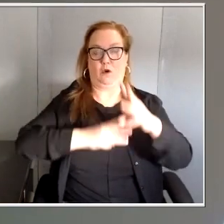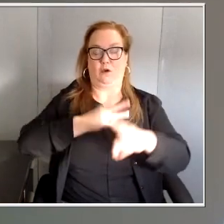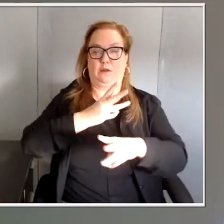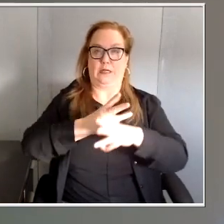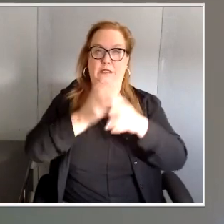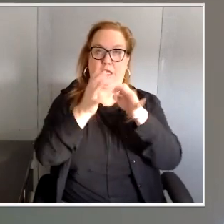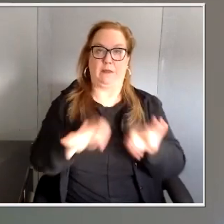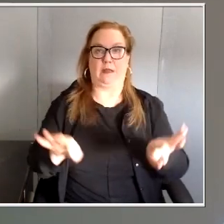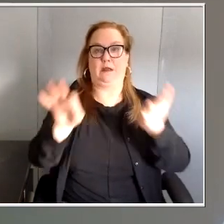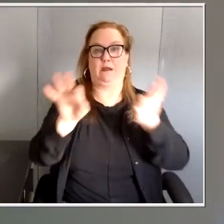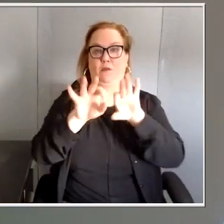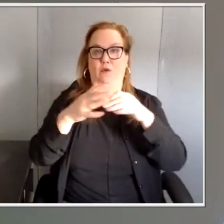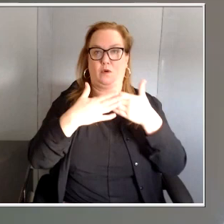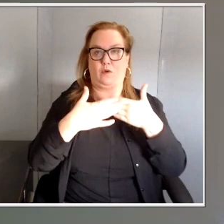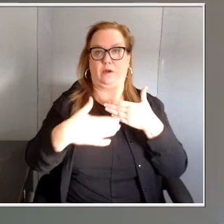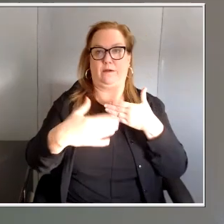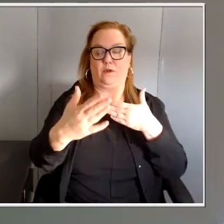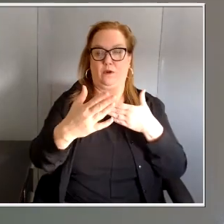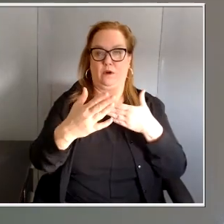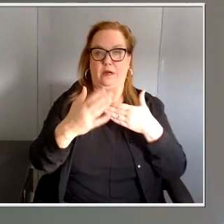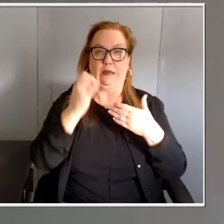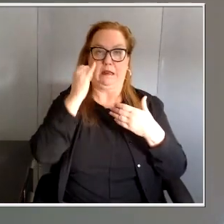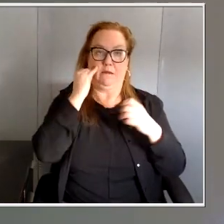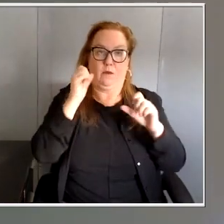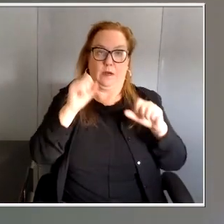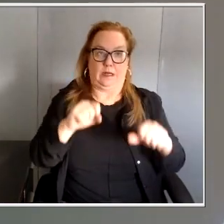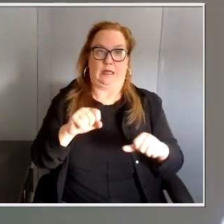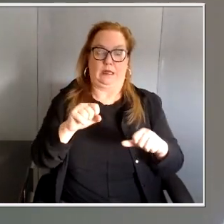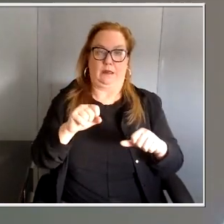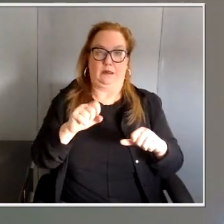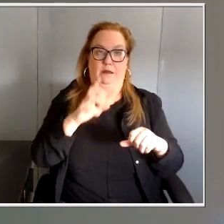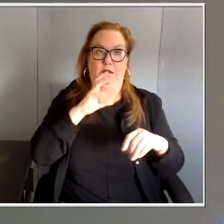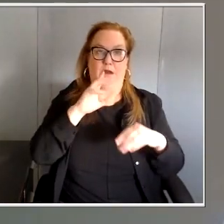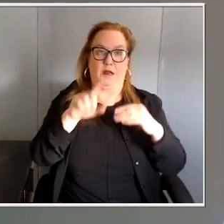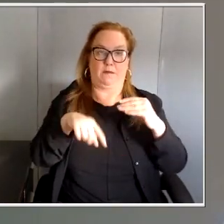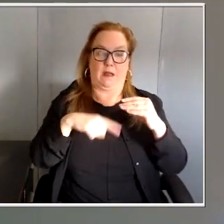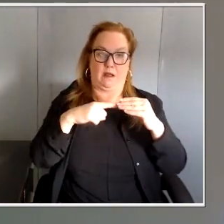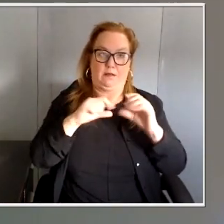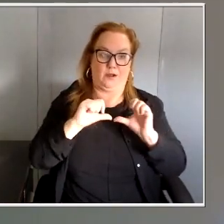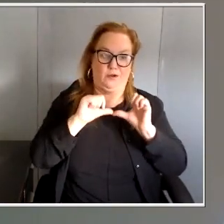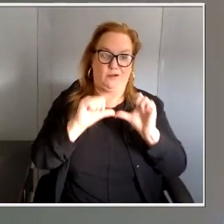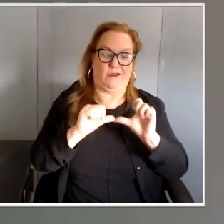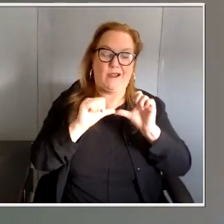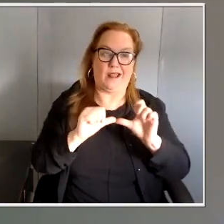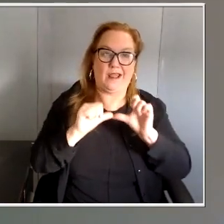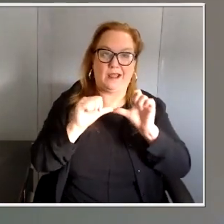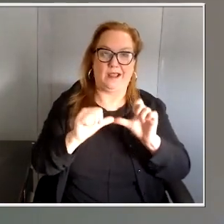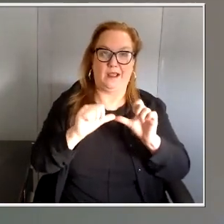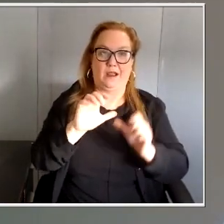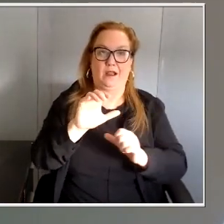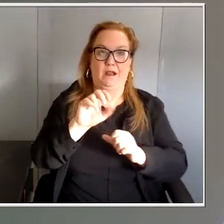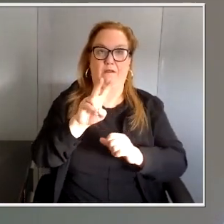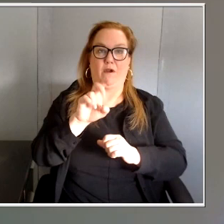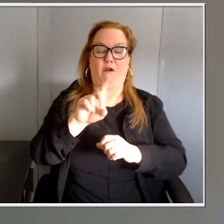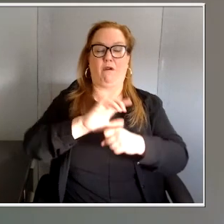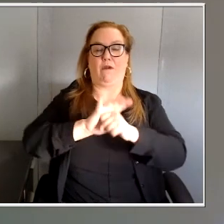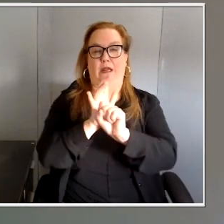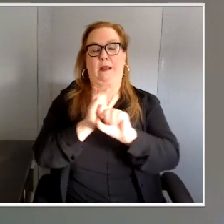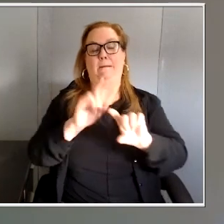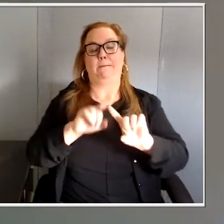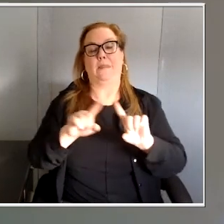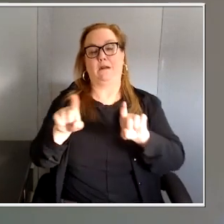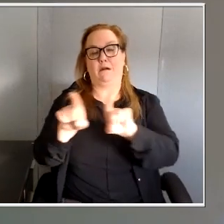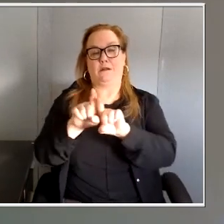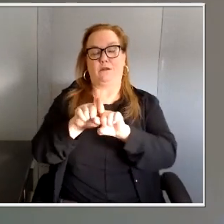forward if we're going to tackle not only the chronicity of the COVID virus, but to address